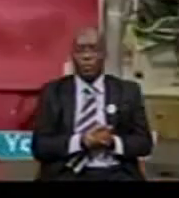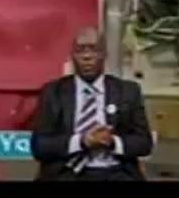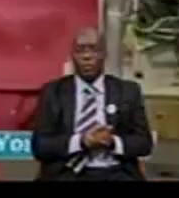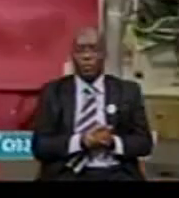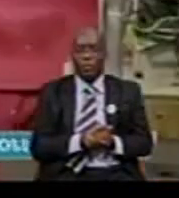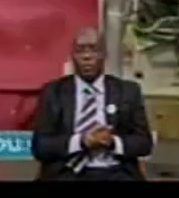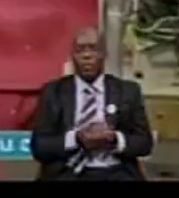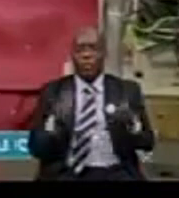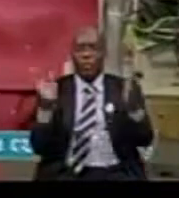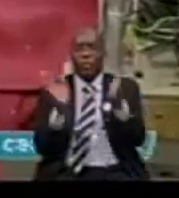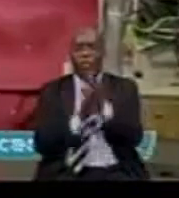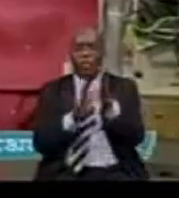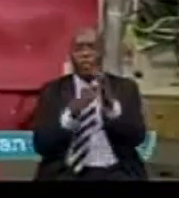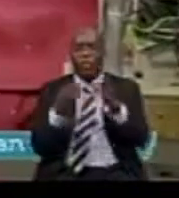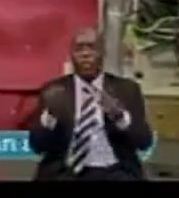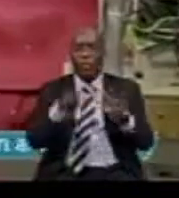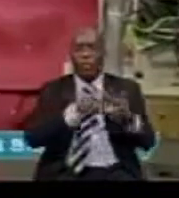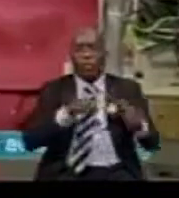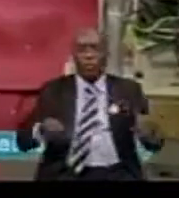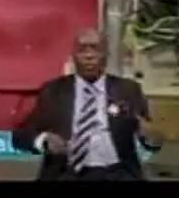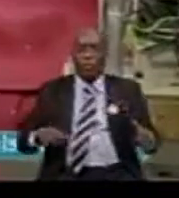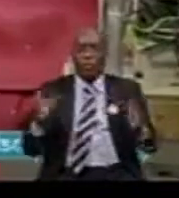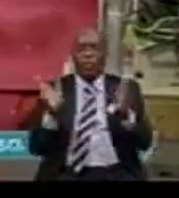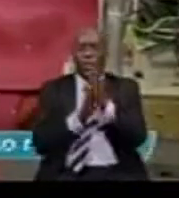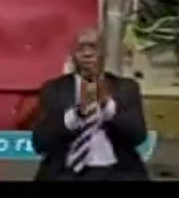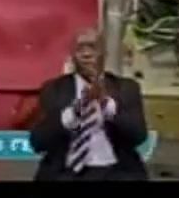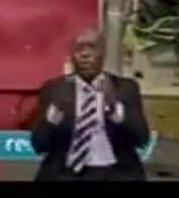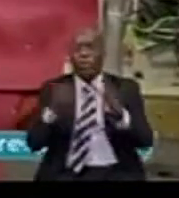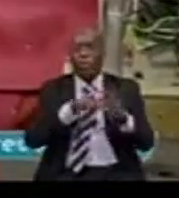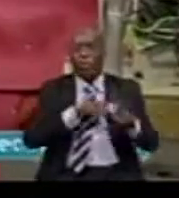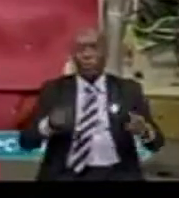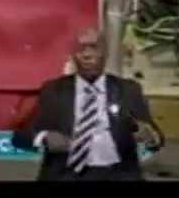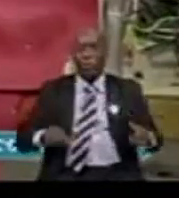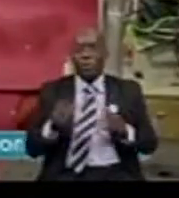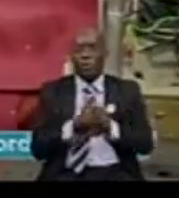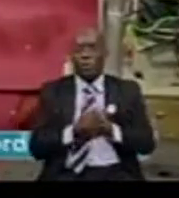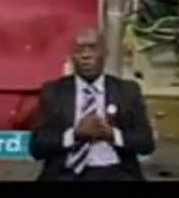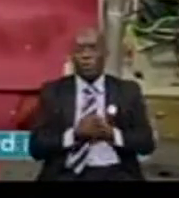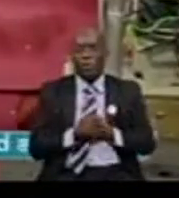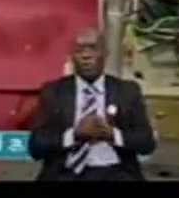Praise the Lord. Praise the Lord.